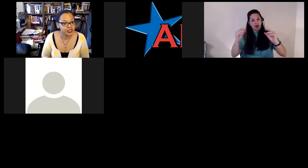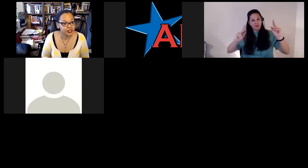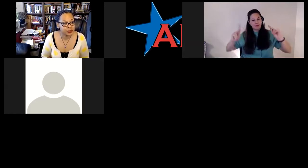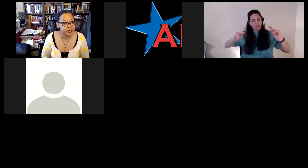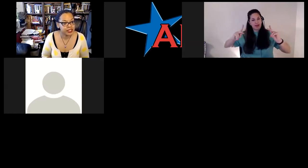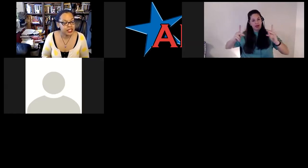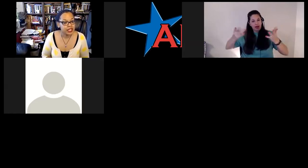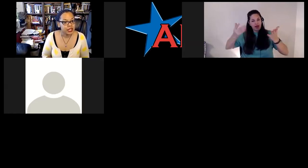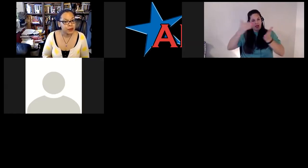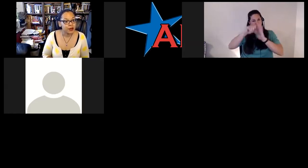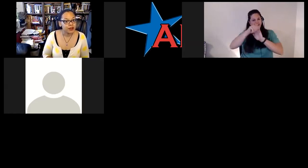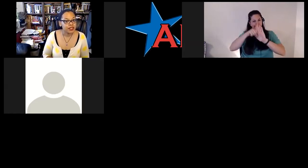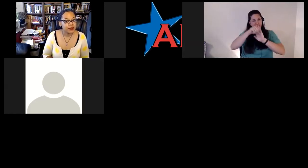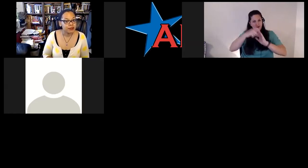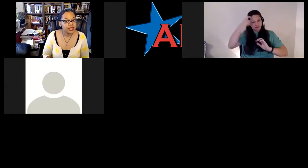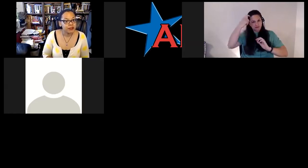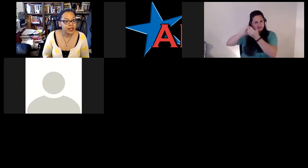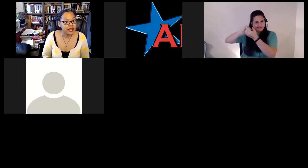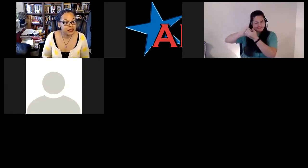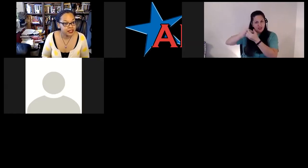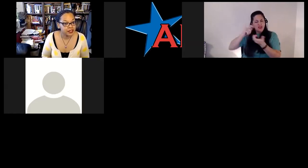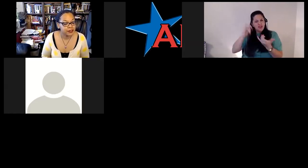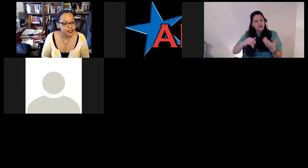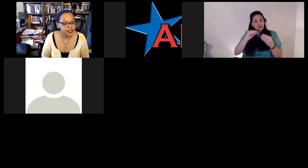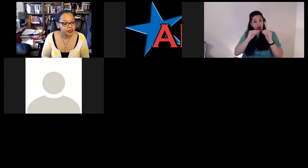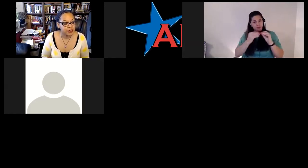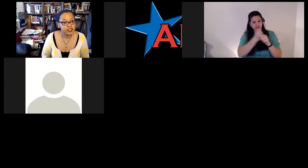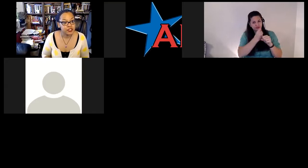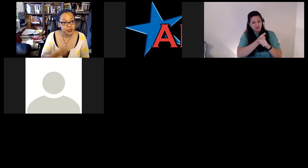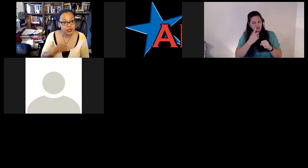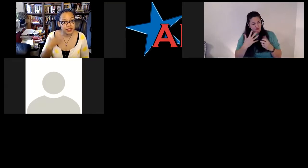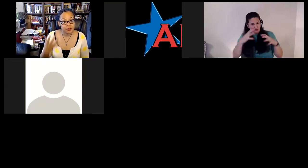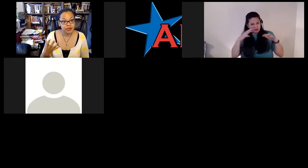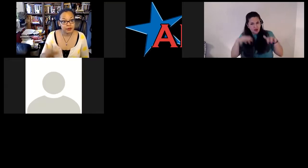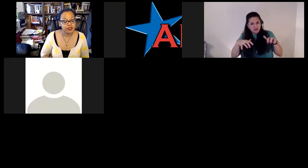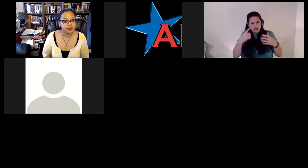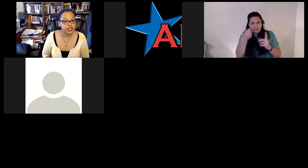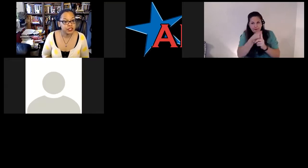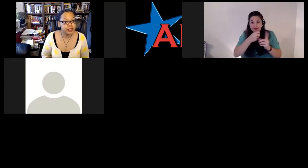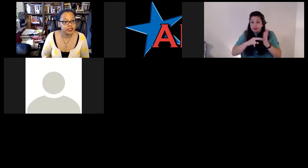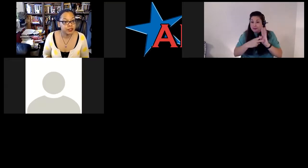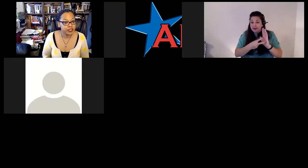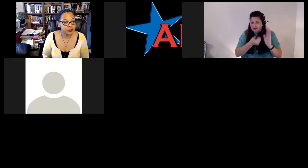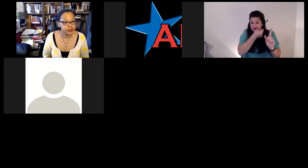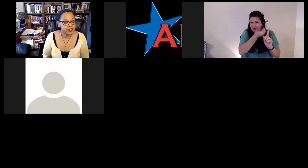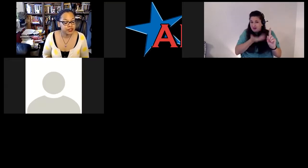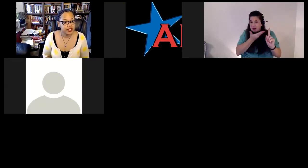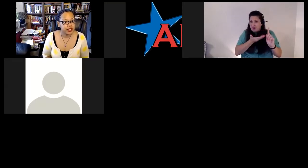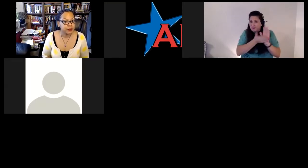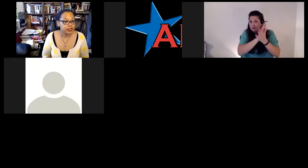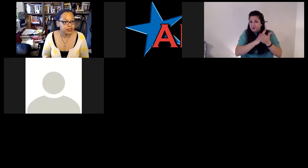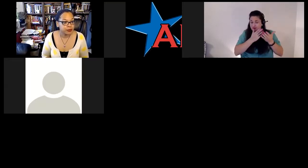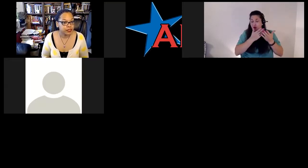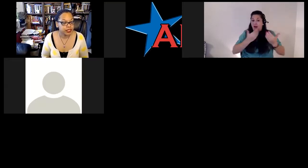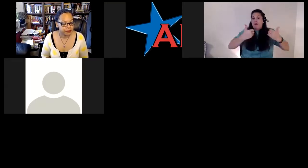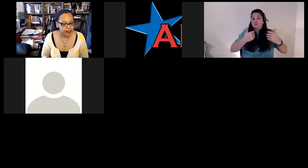really sobering about the impacts of just what it means to be a person of color, but especially a person with